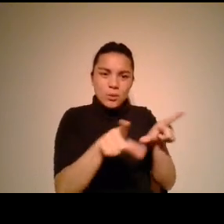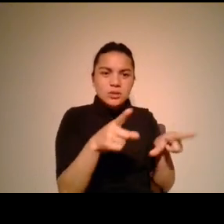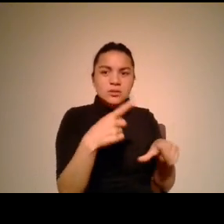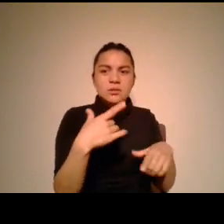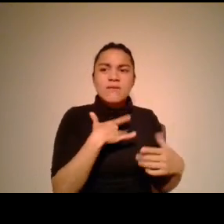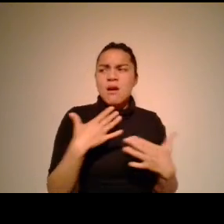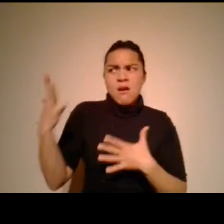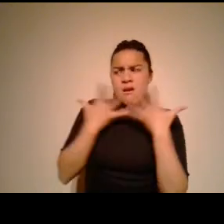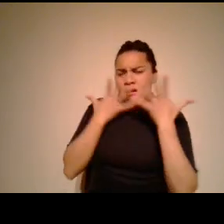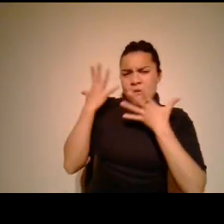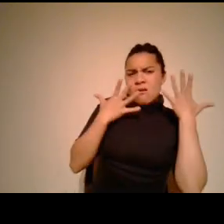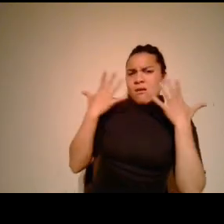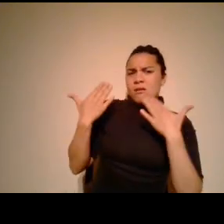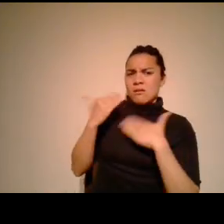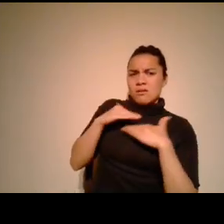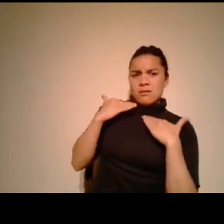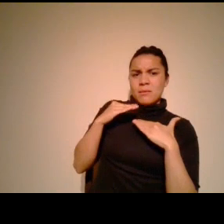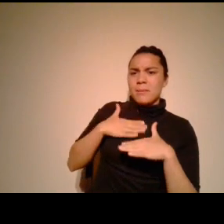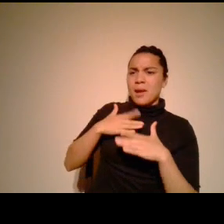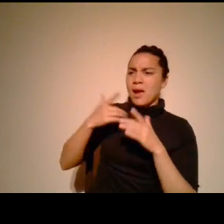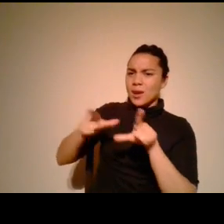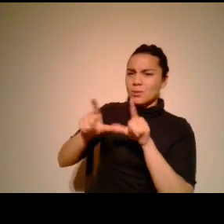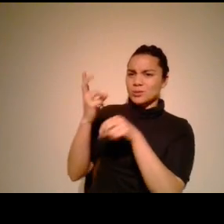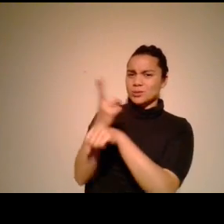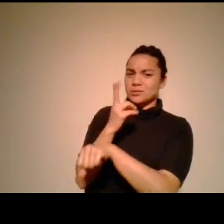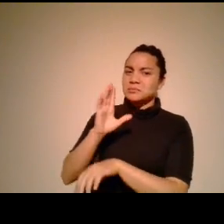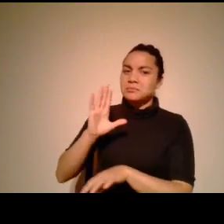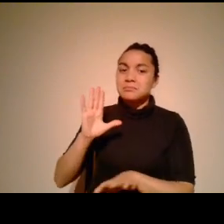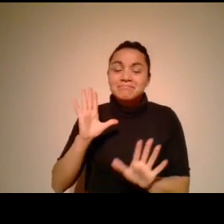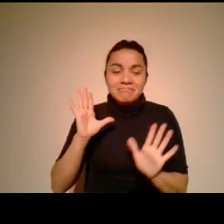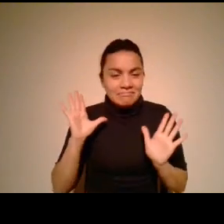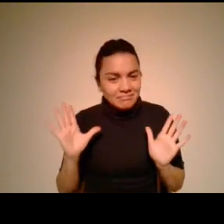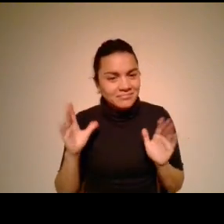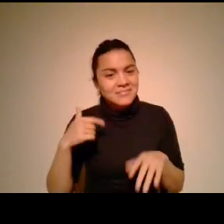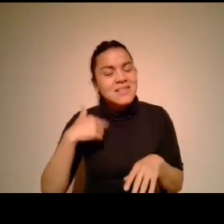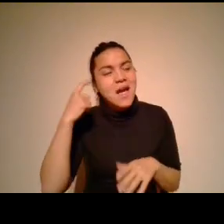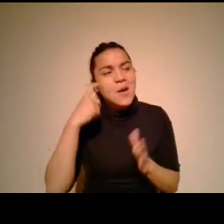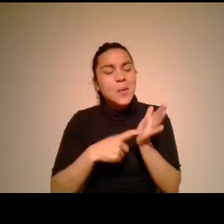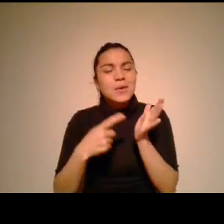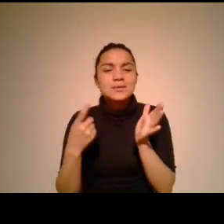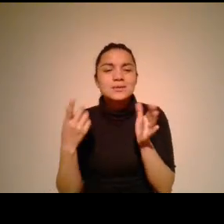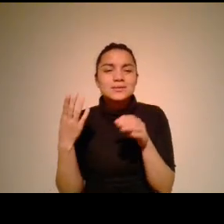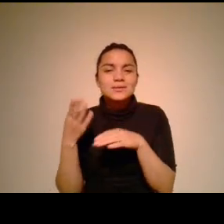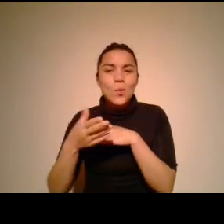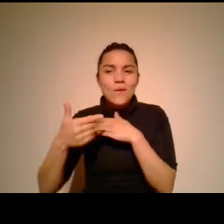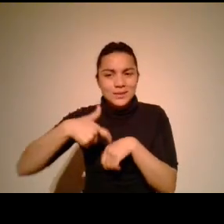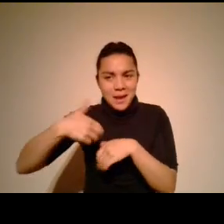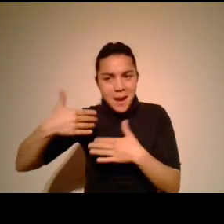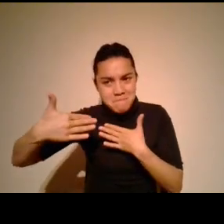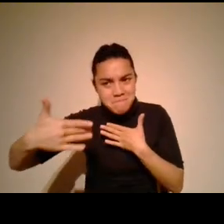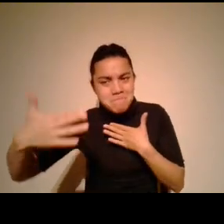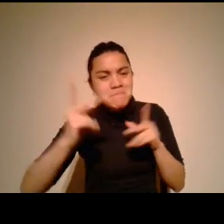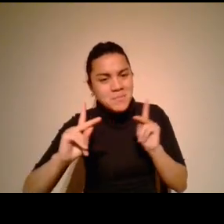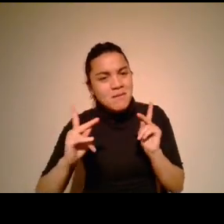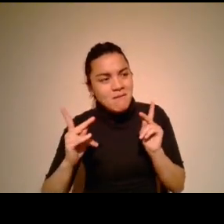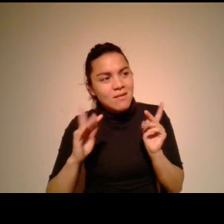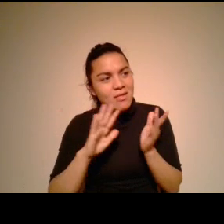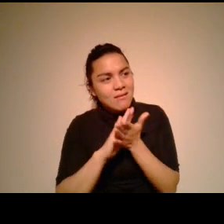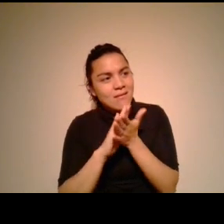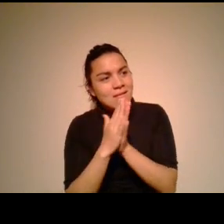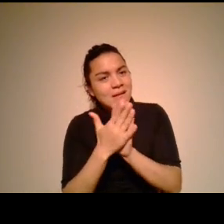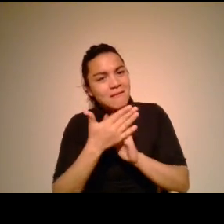all bad. So I have found that people have gotten better over time. Part of this may be that I have been